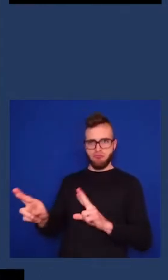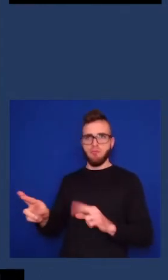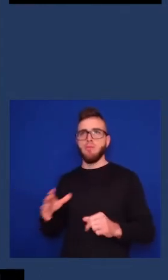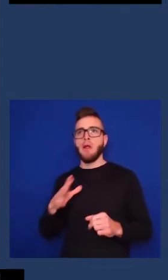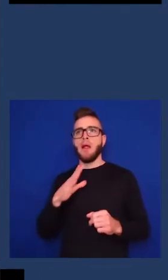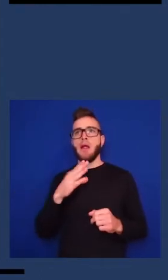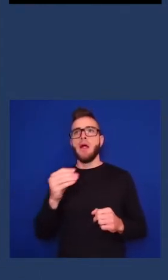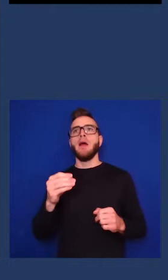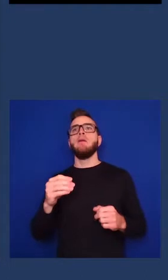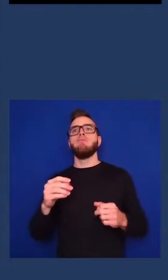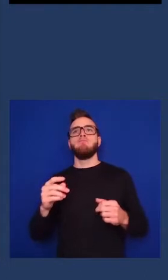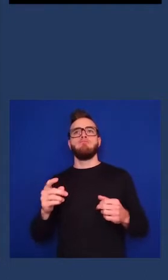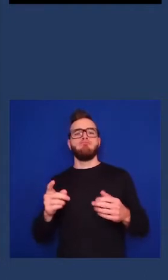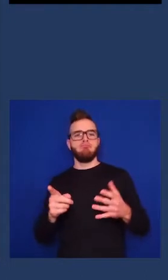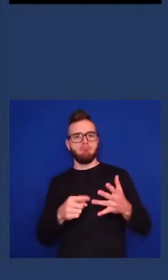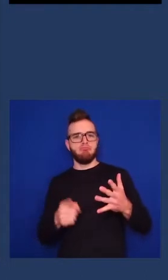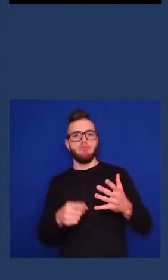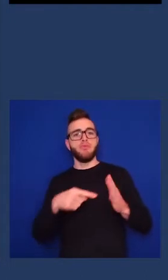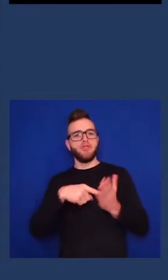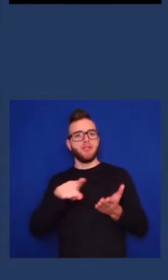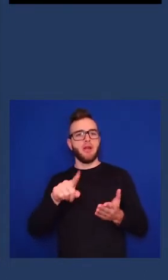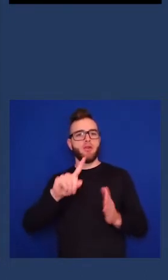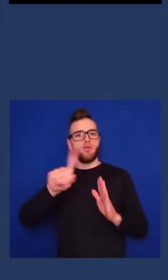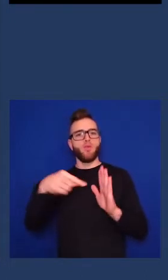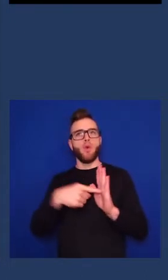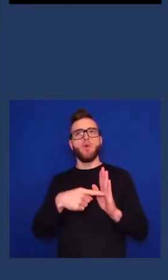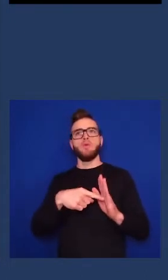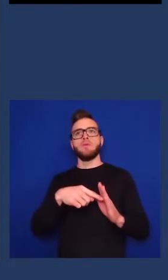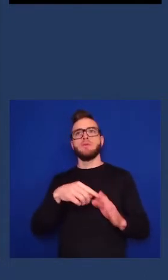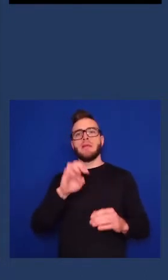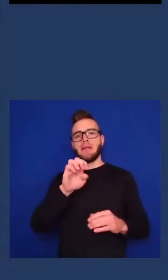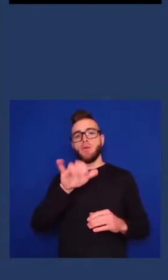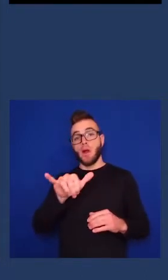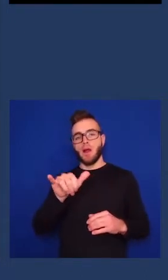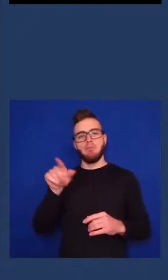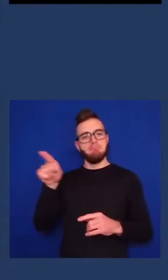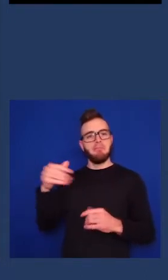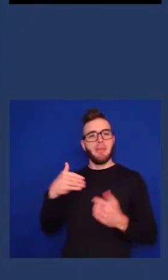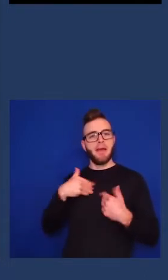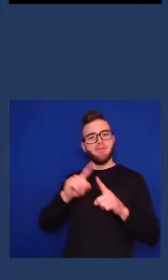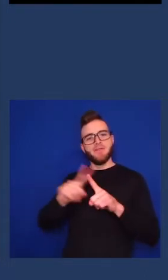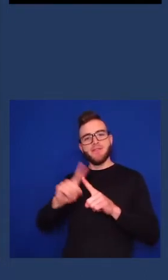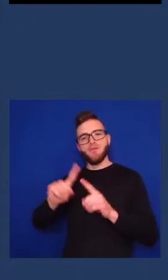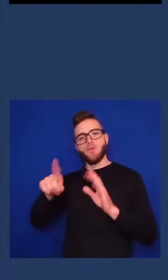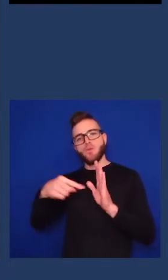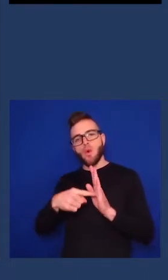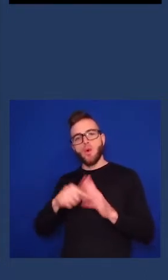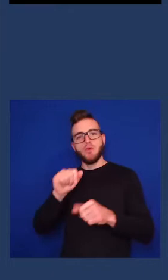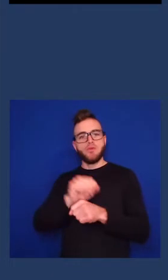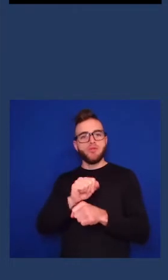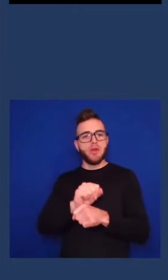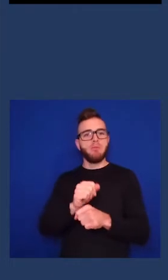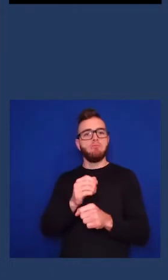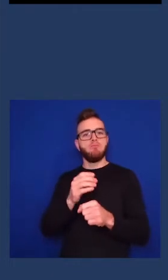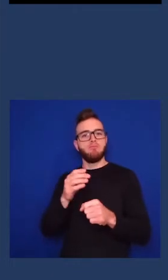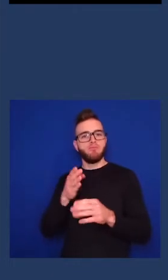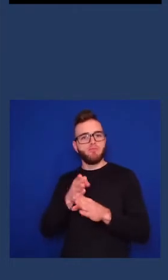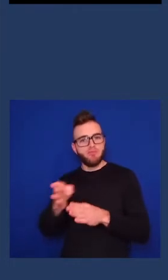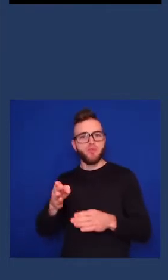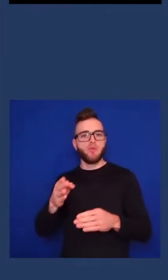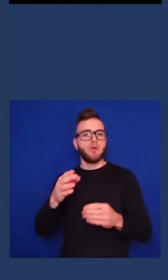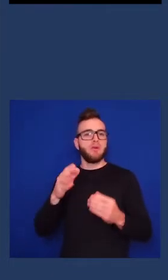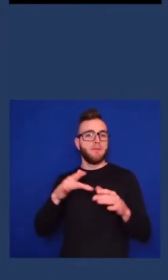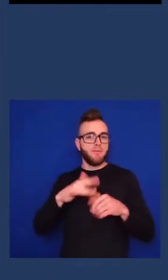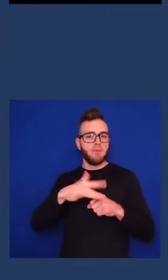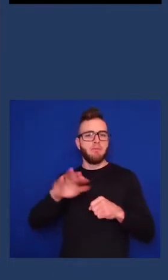And then always definitely check out roles. EY has a link to theirs, and you can always visit Microsoft's career site as well. And with